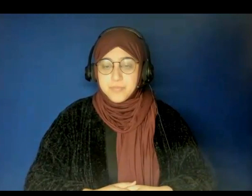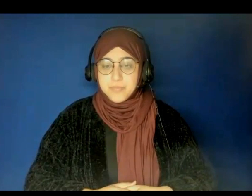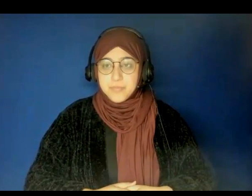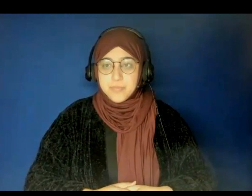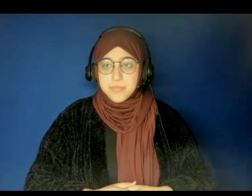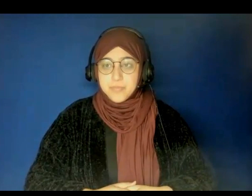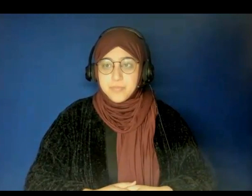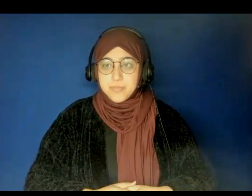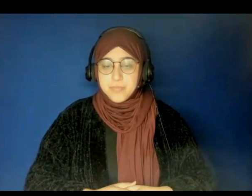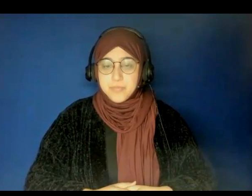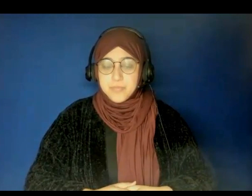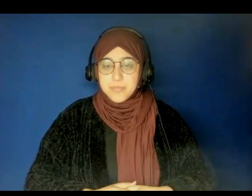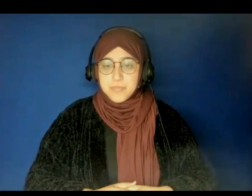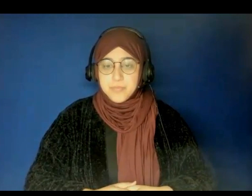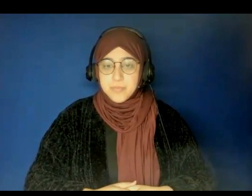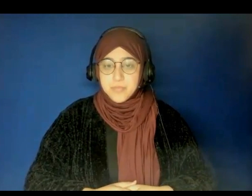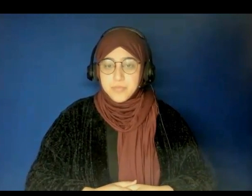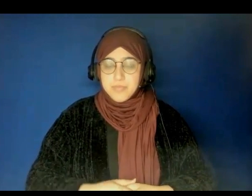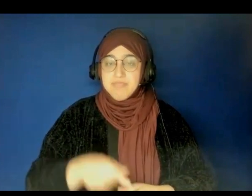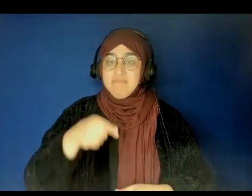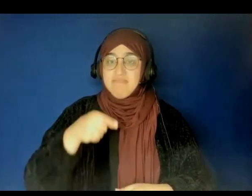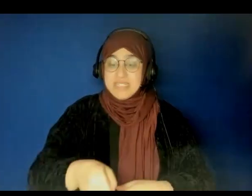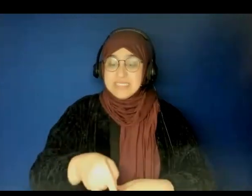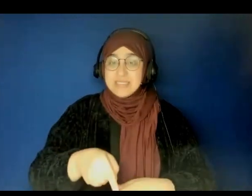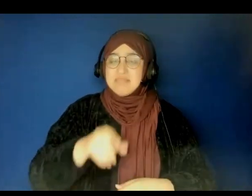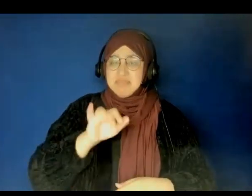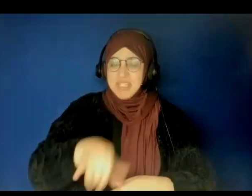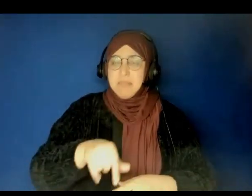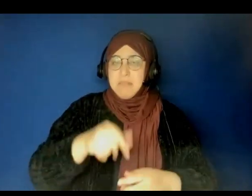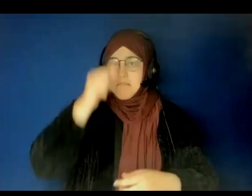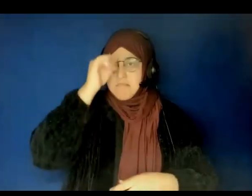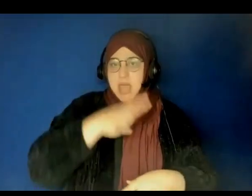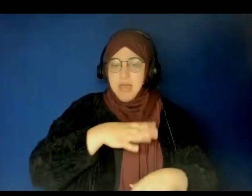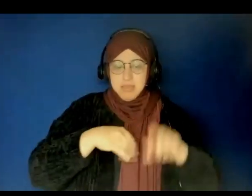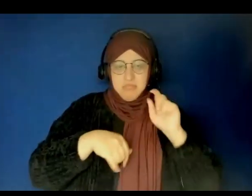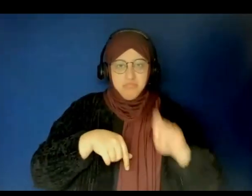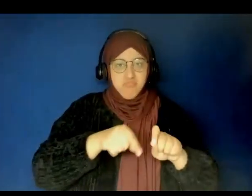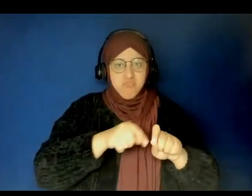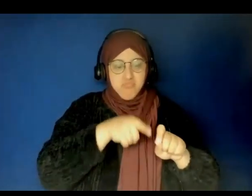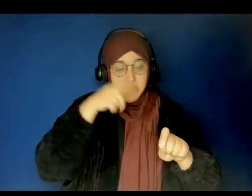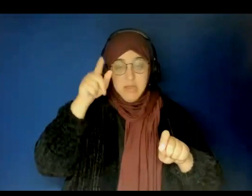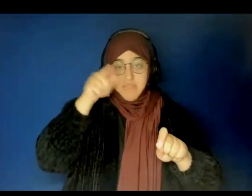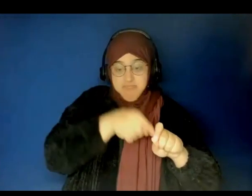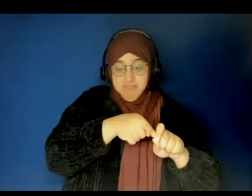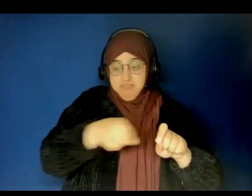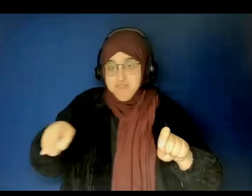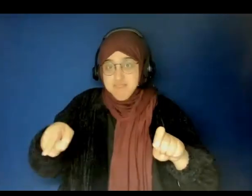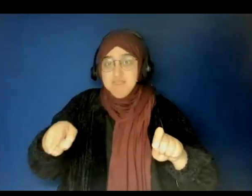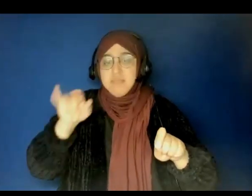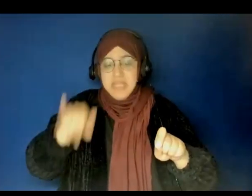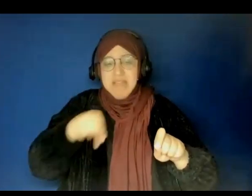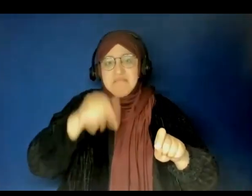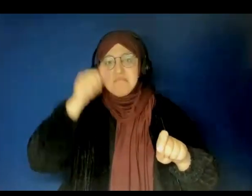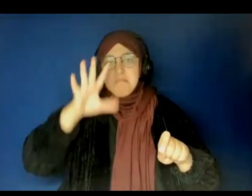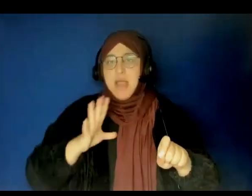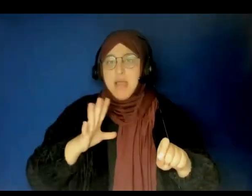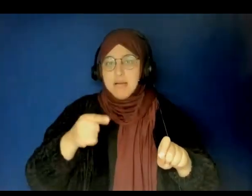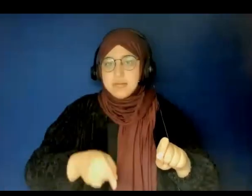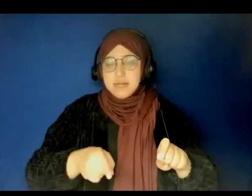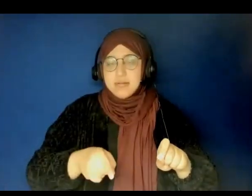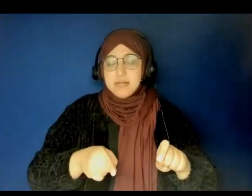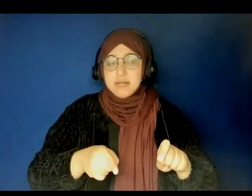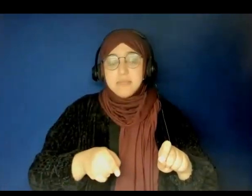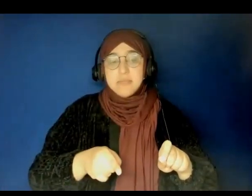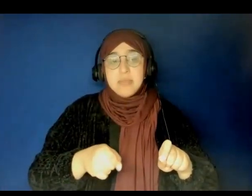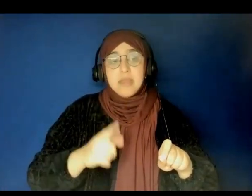He said, "This is man." And then around that